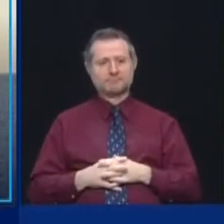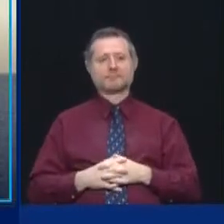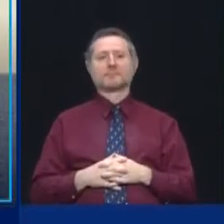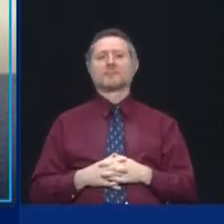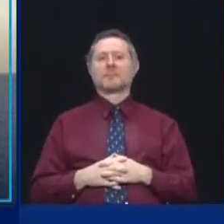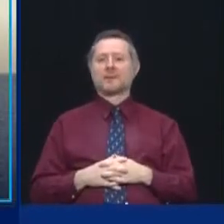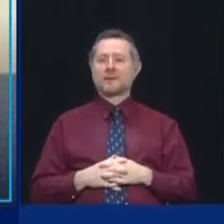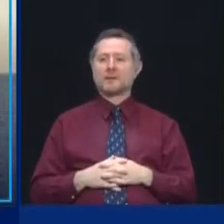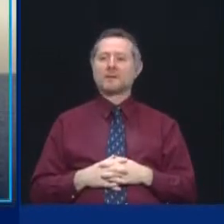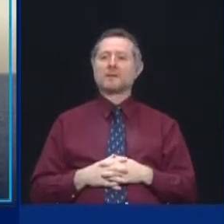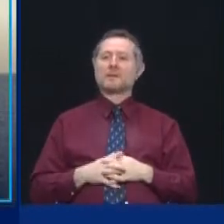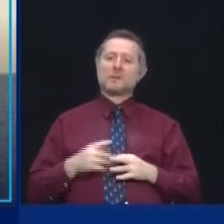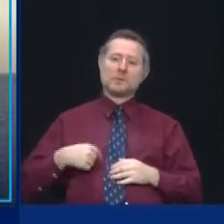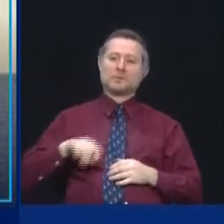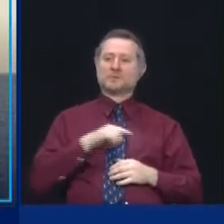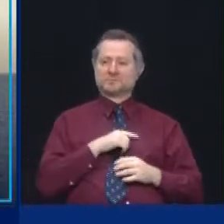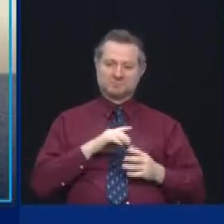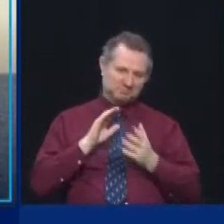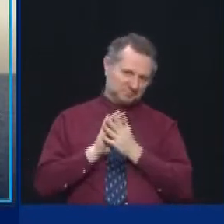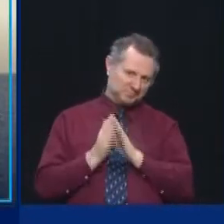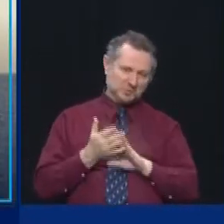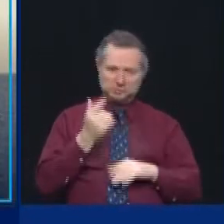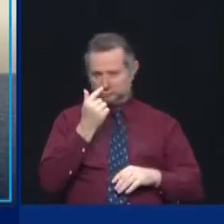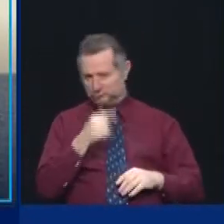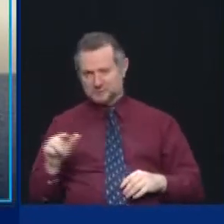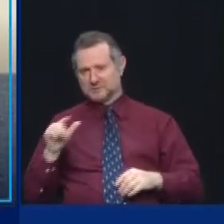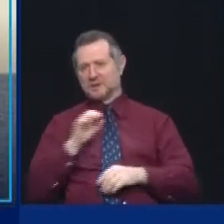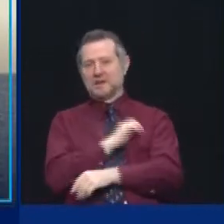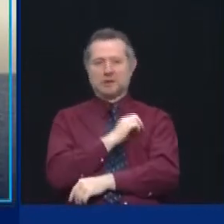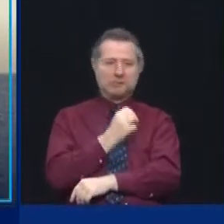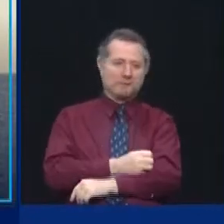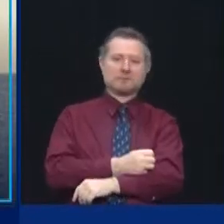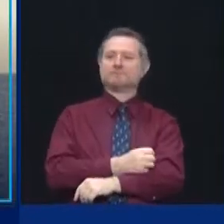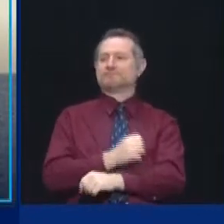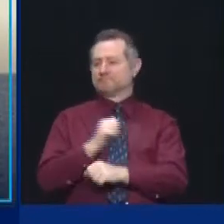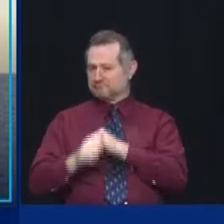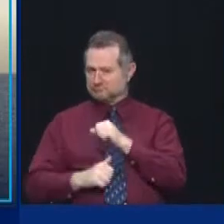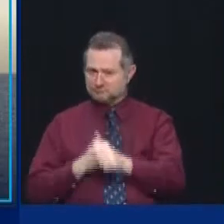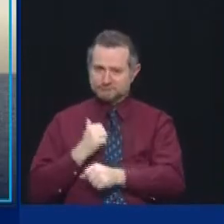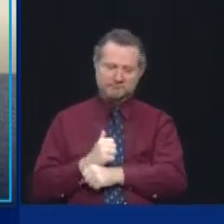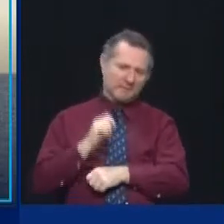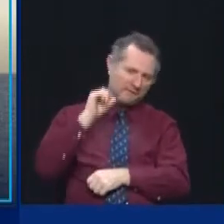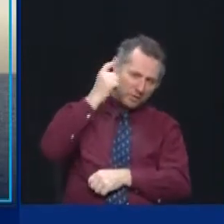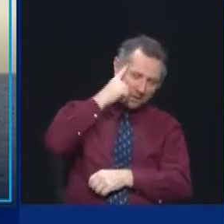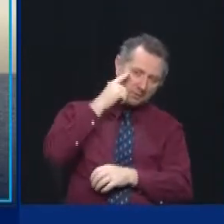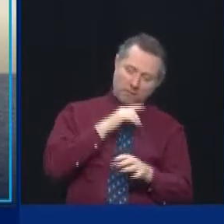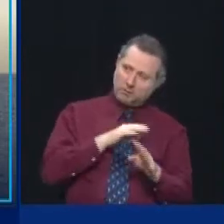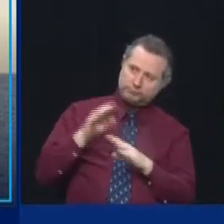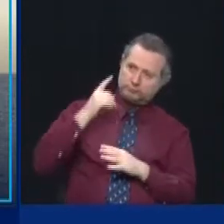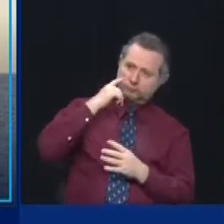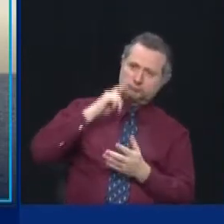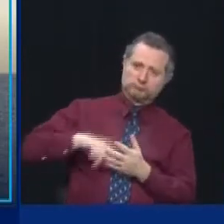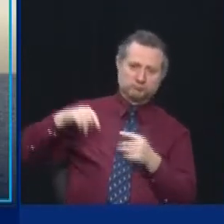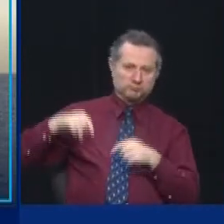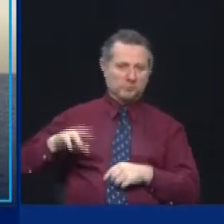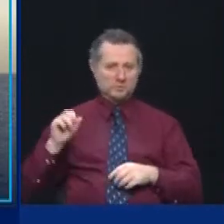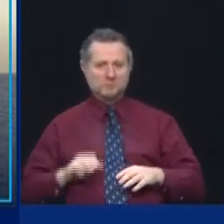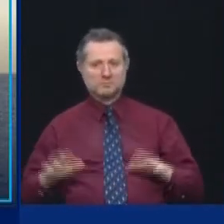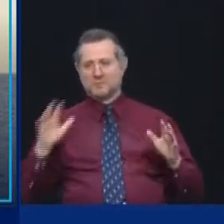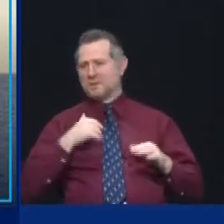to wear masks. And all you saw was a sea of cots and military